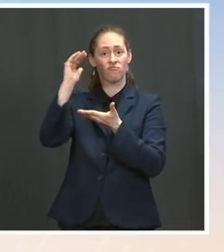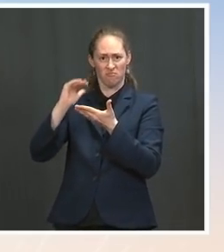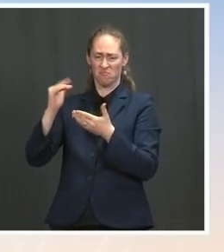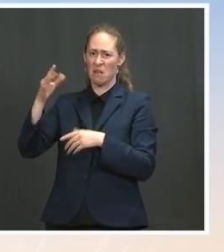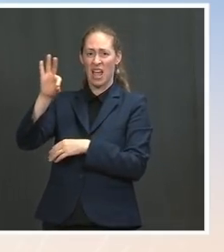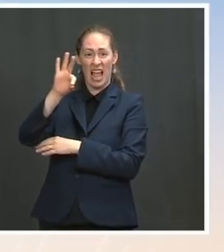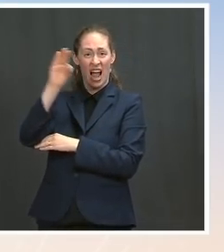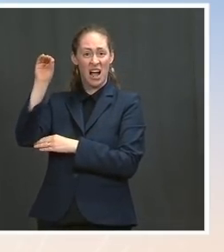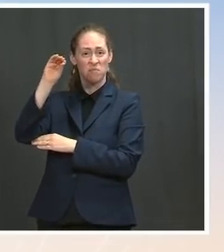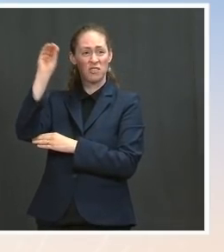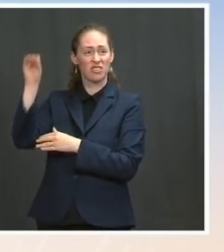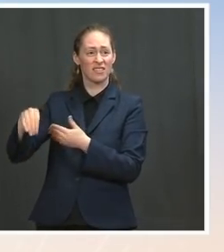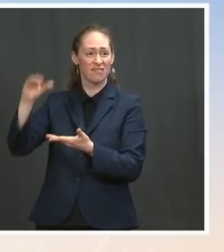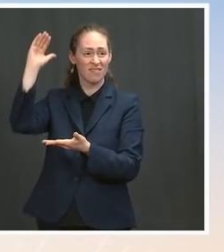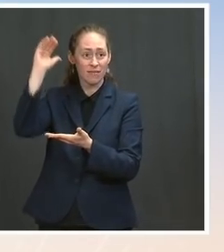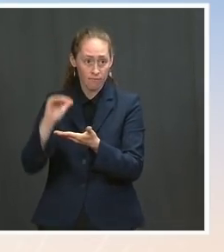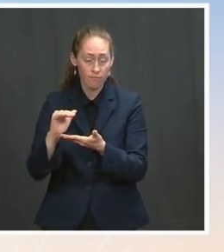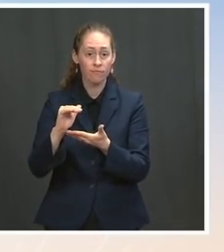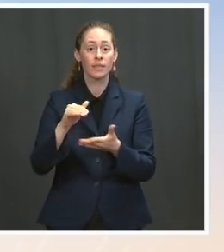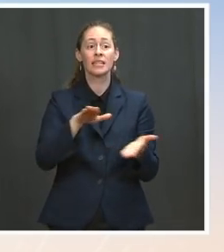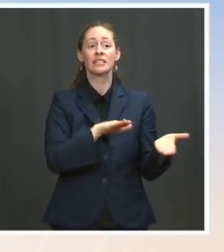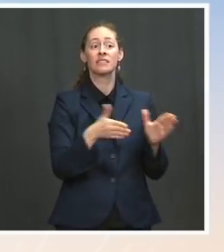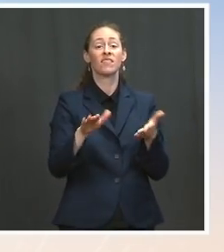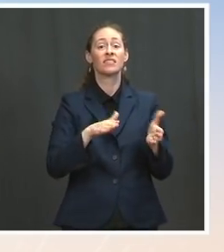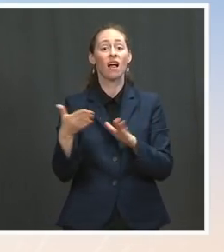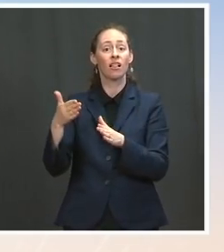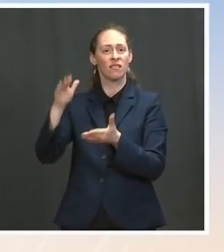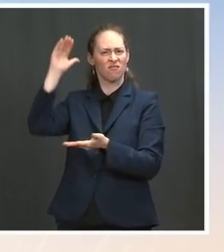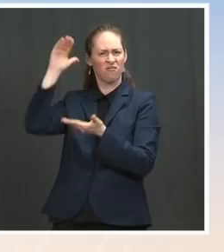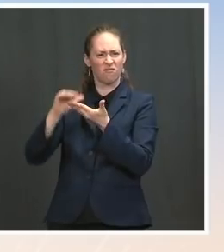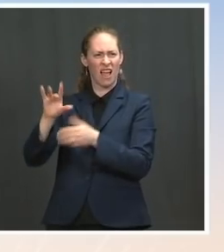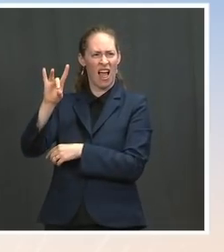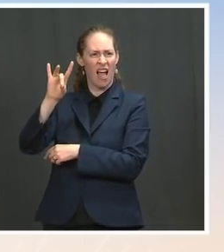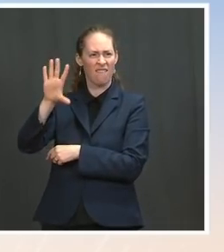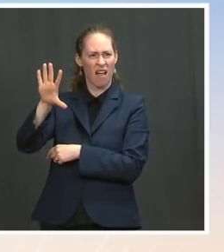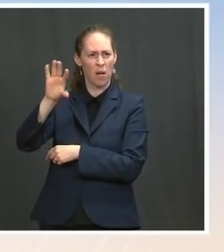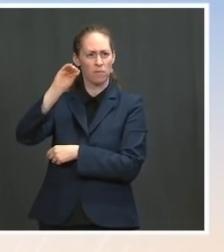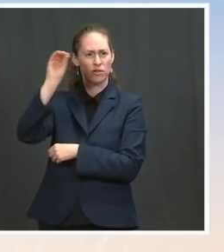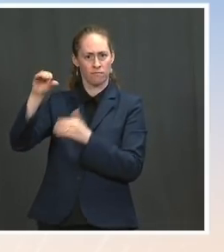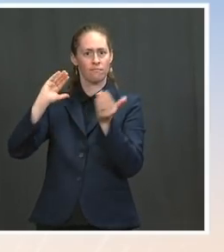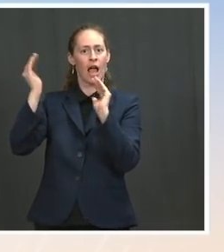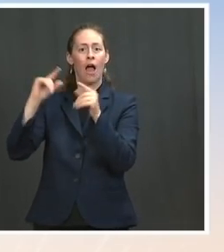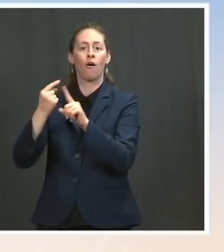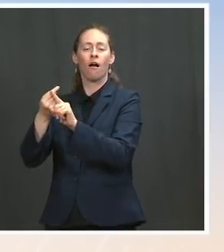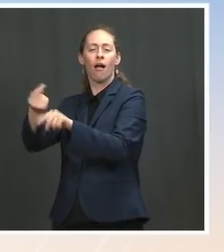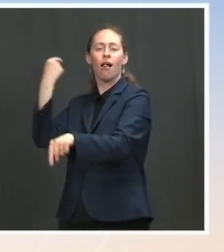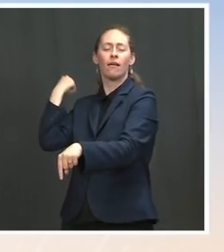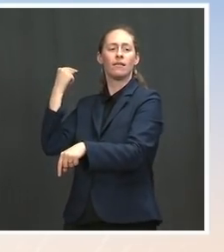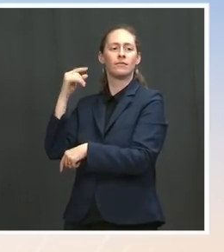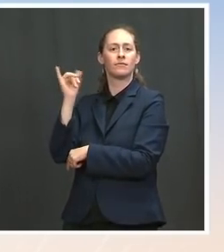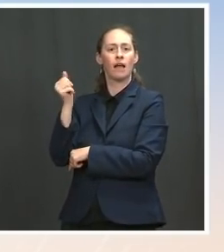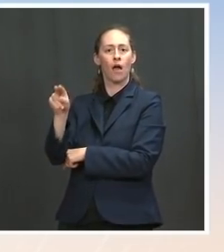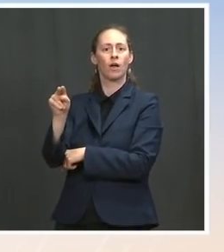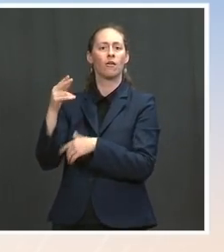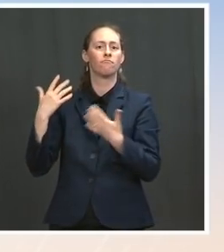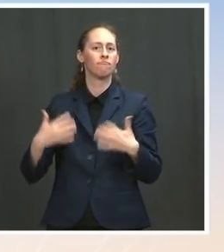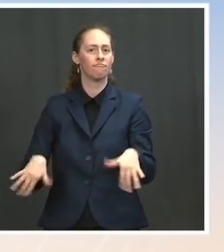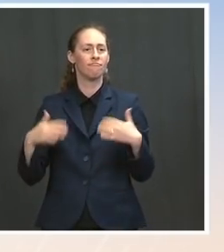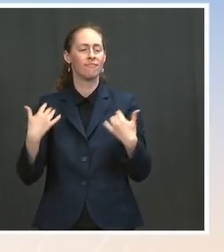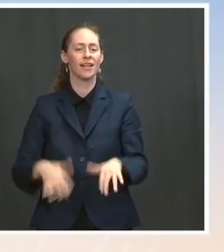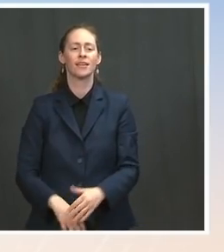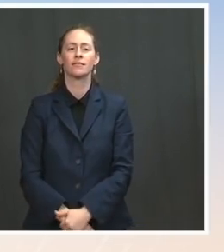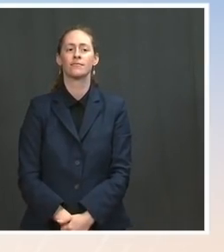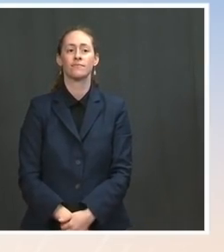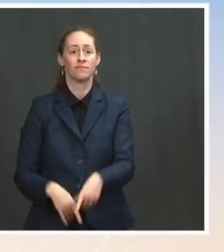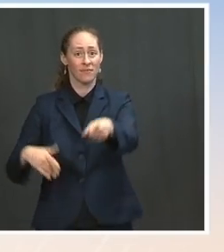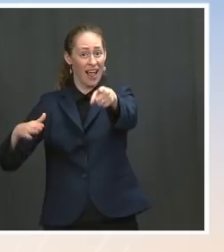over 85% since January 20th. The fact remains, if you are not vaccinated, you are at risk of getting the virus or spreading it to